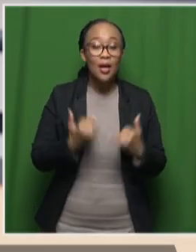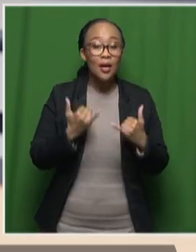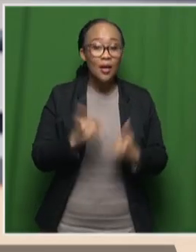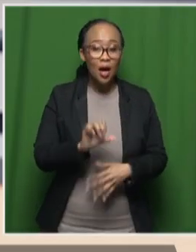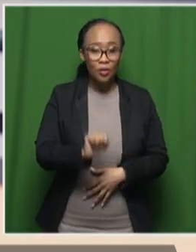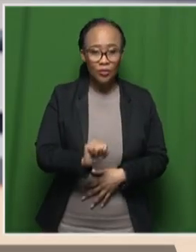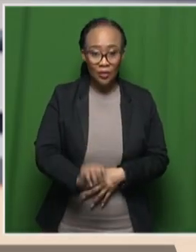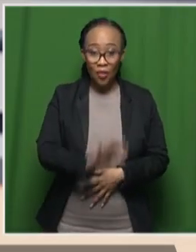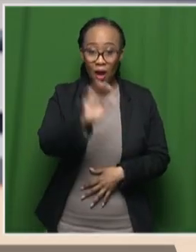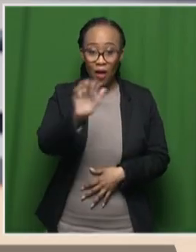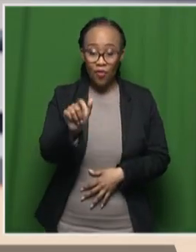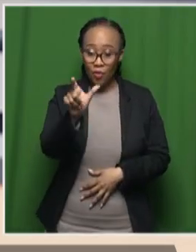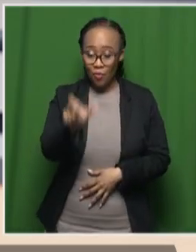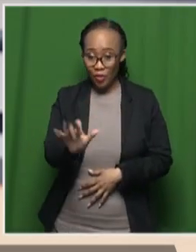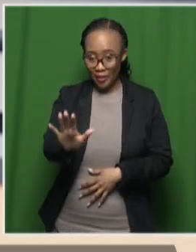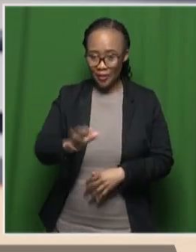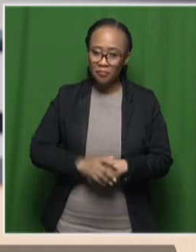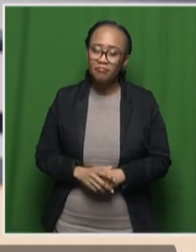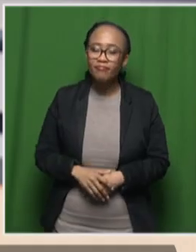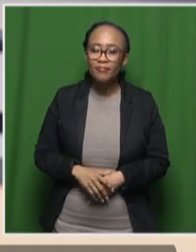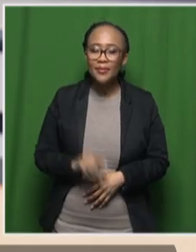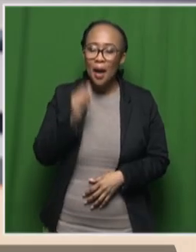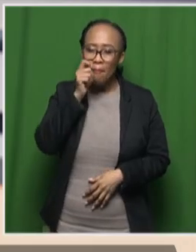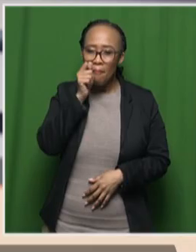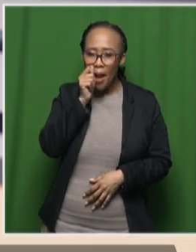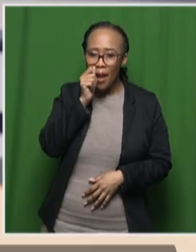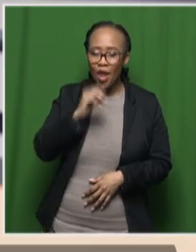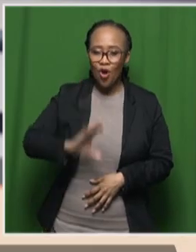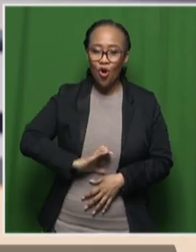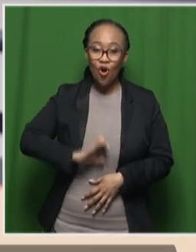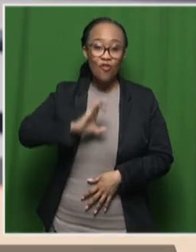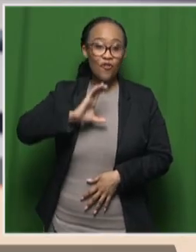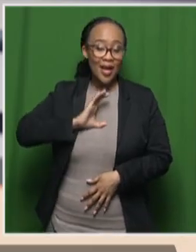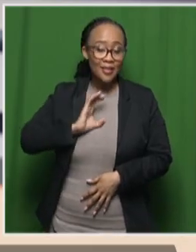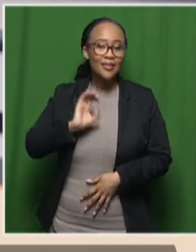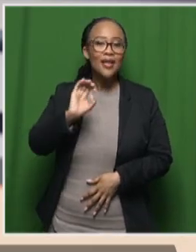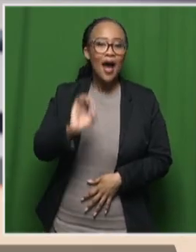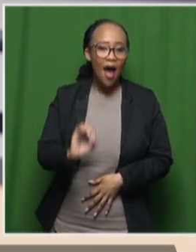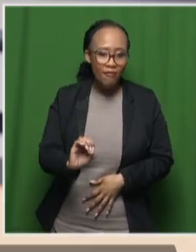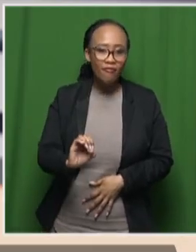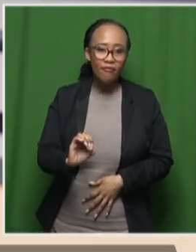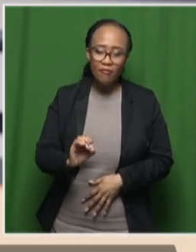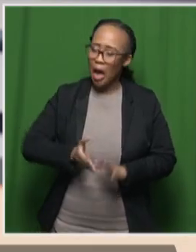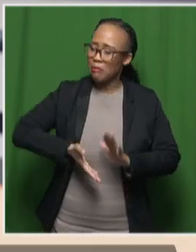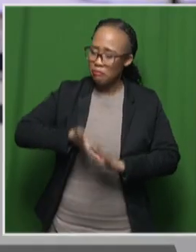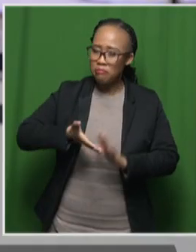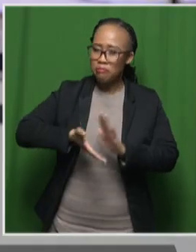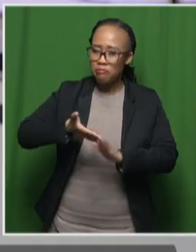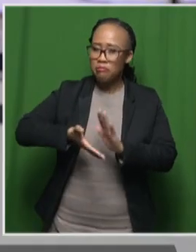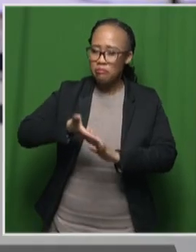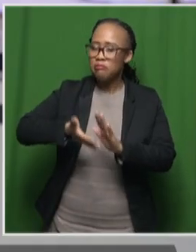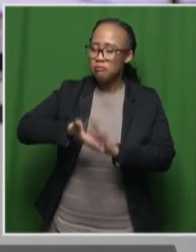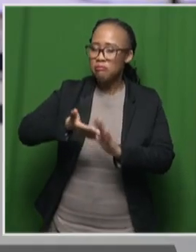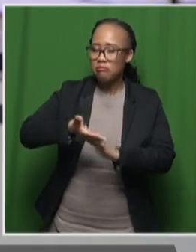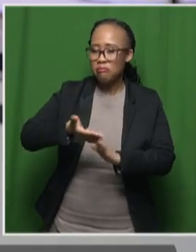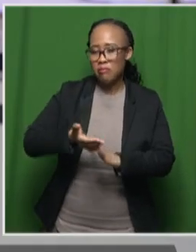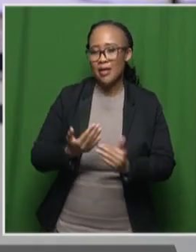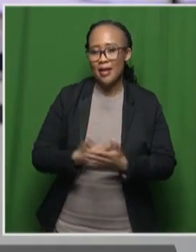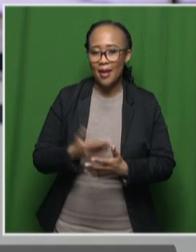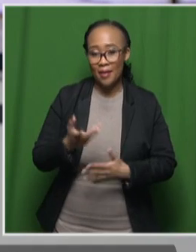this guy, his confidence is just something, I think, that drives him like no other athlete. It's unbelievable. I don't know